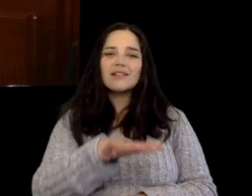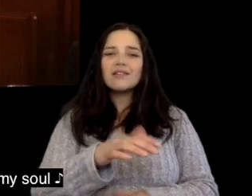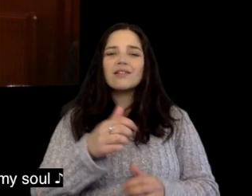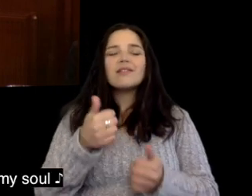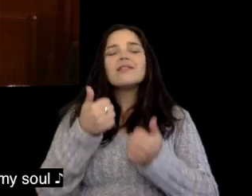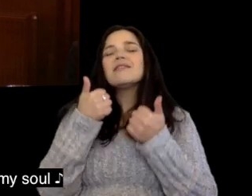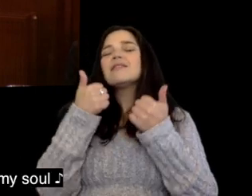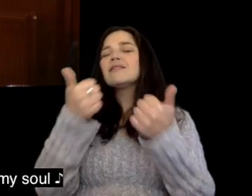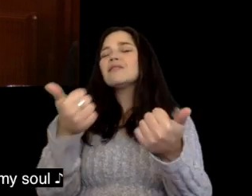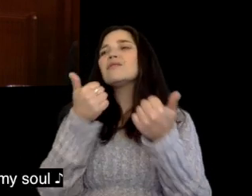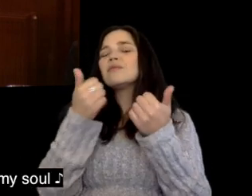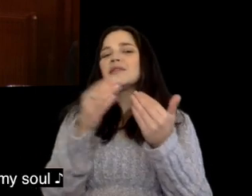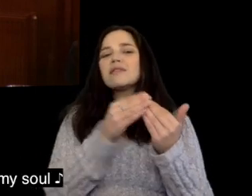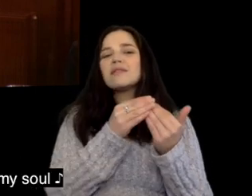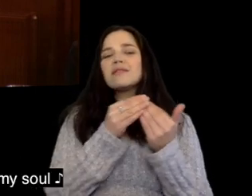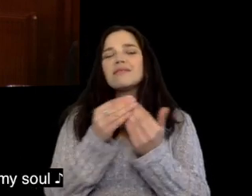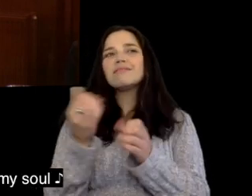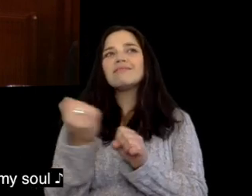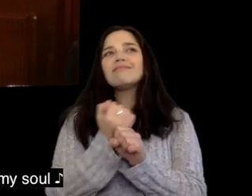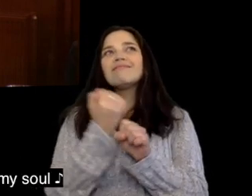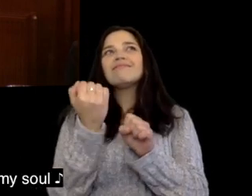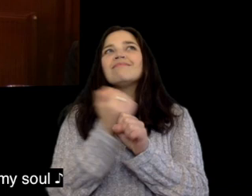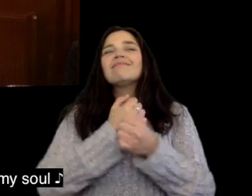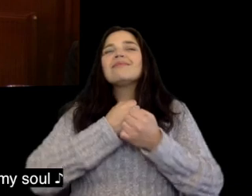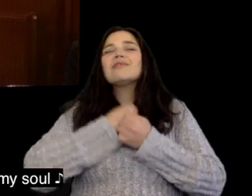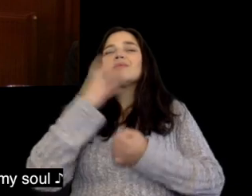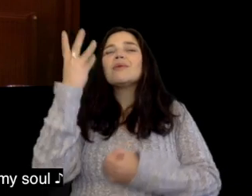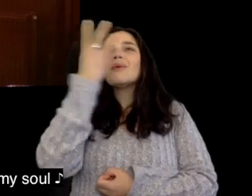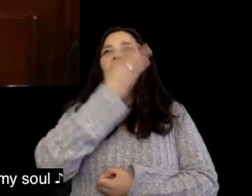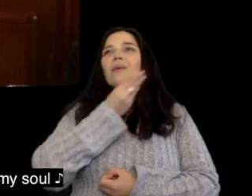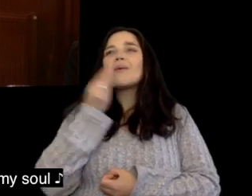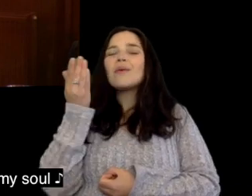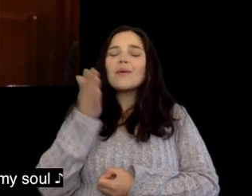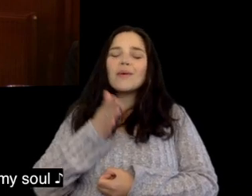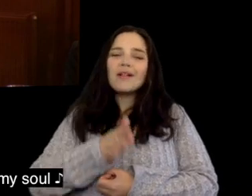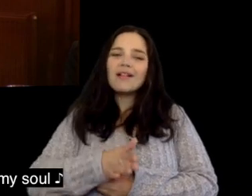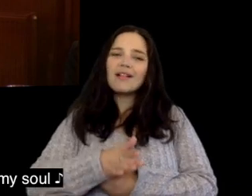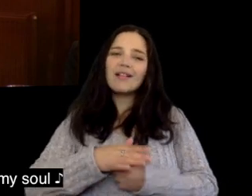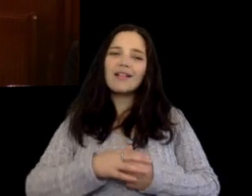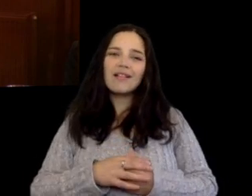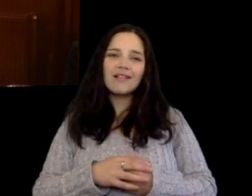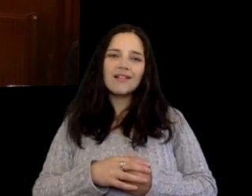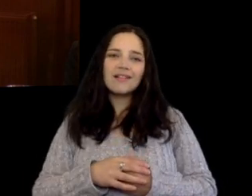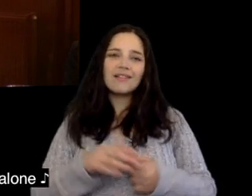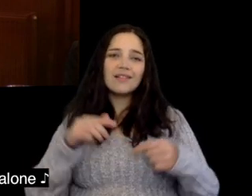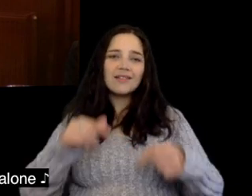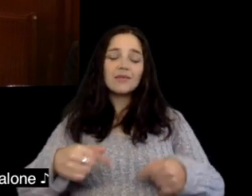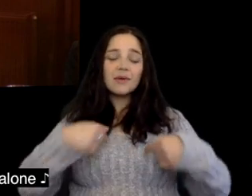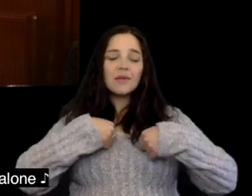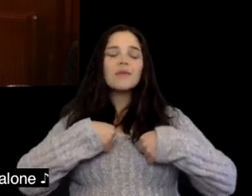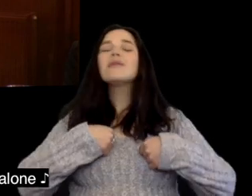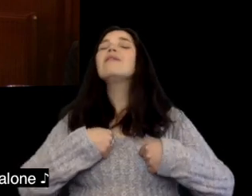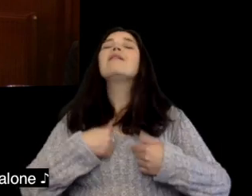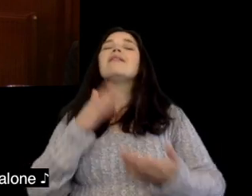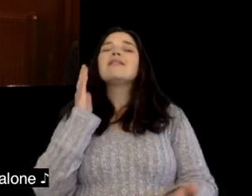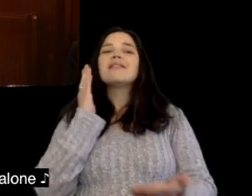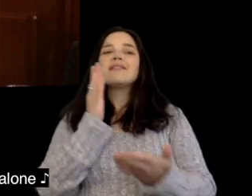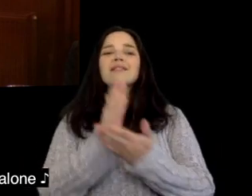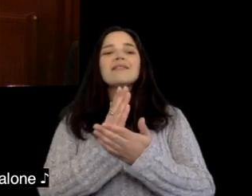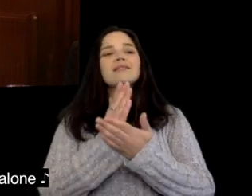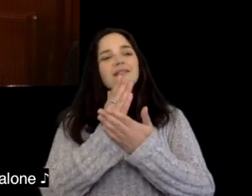waters. His goodness restores my soul, and I